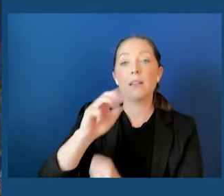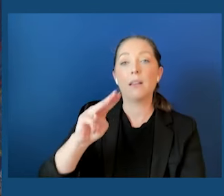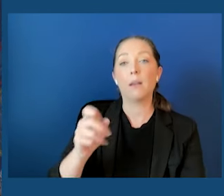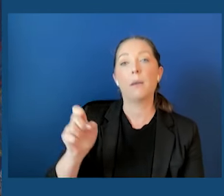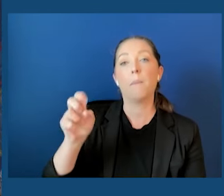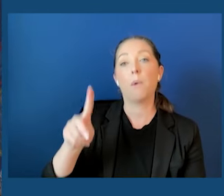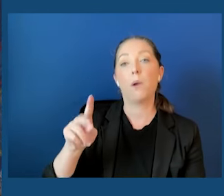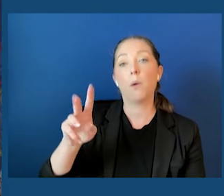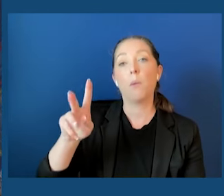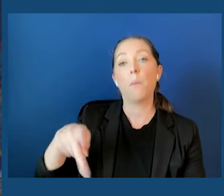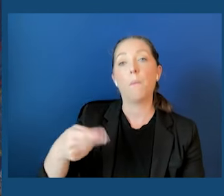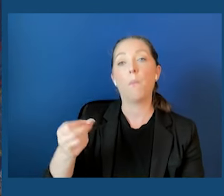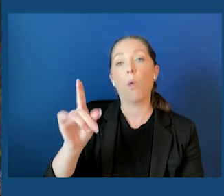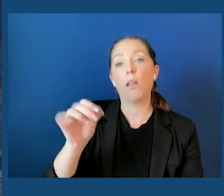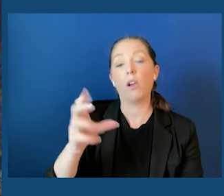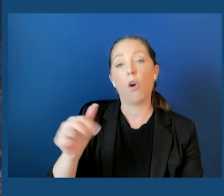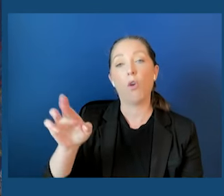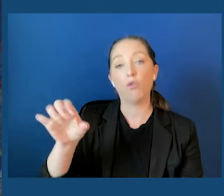Polenkars.